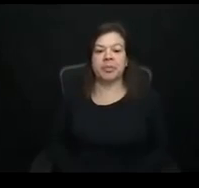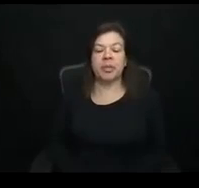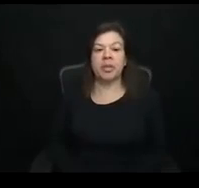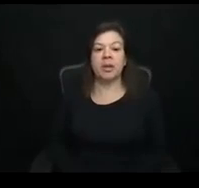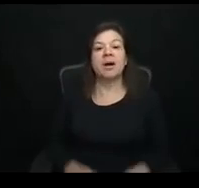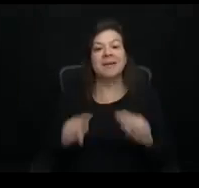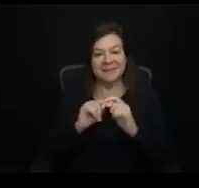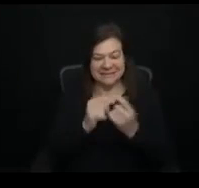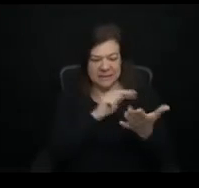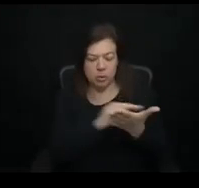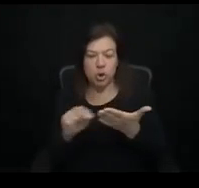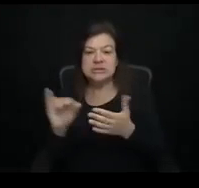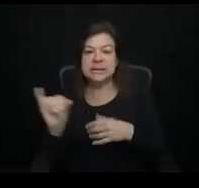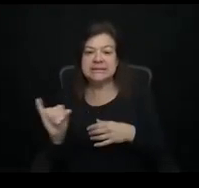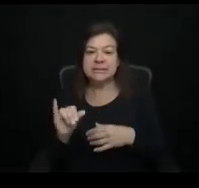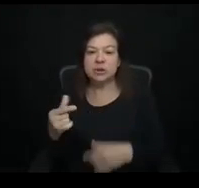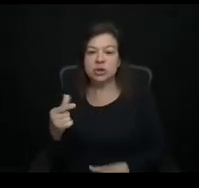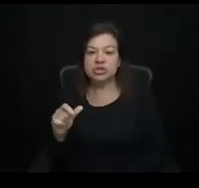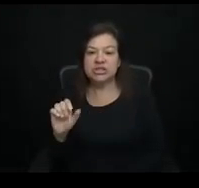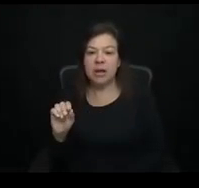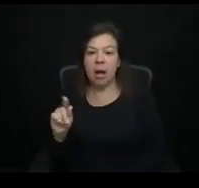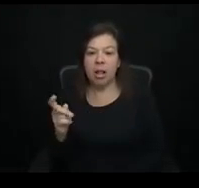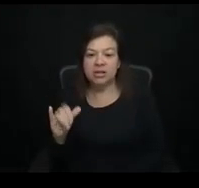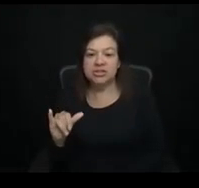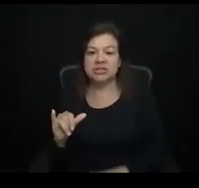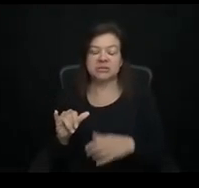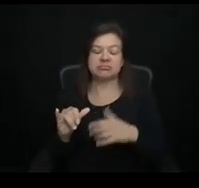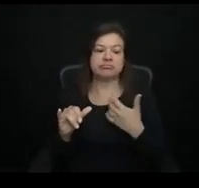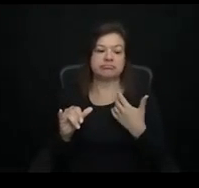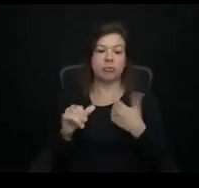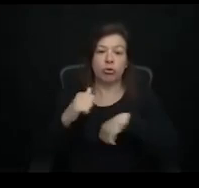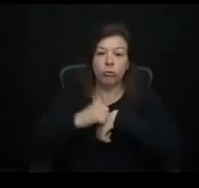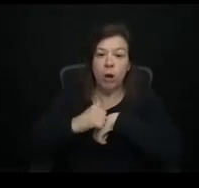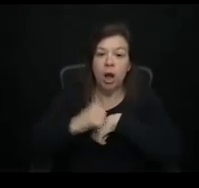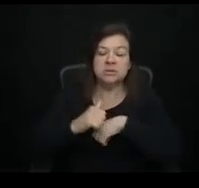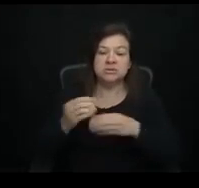similar geology, similar soil types across this area, including,